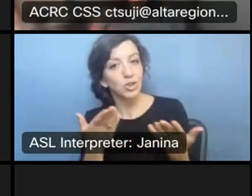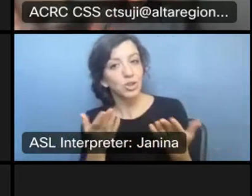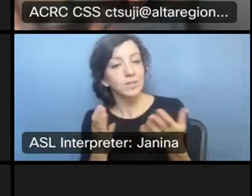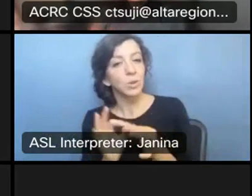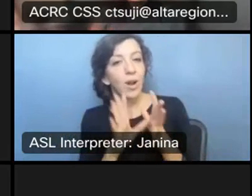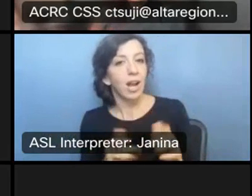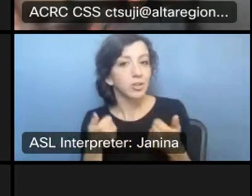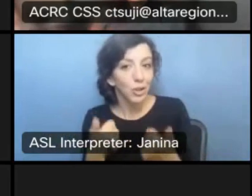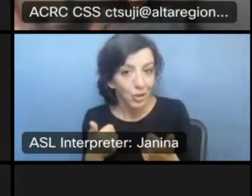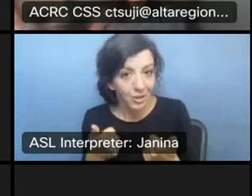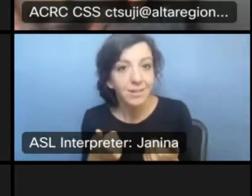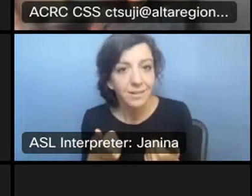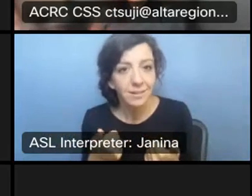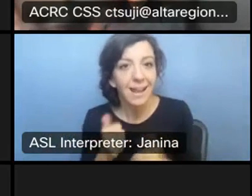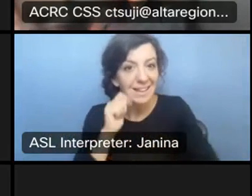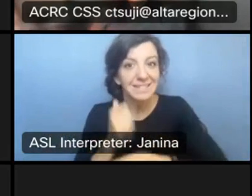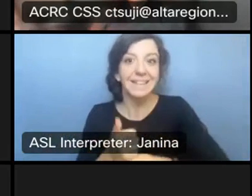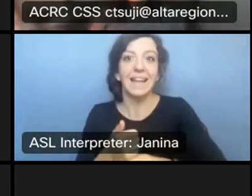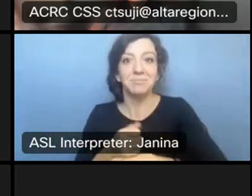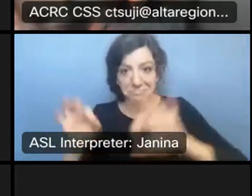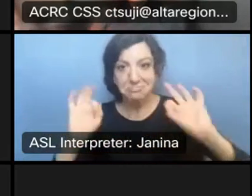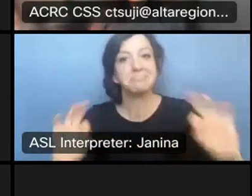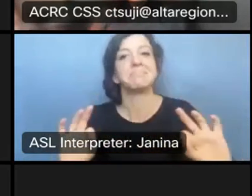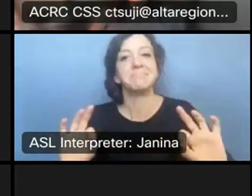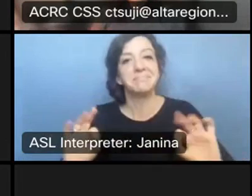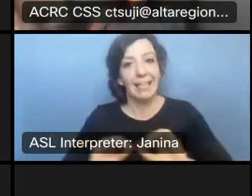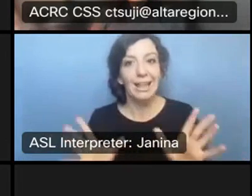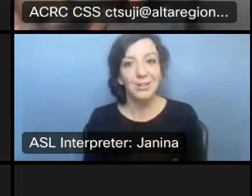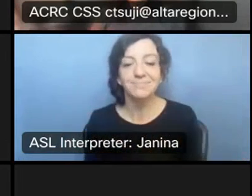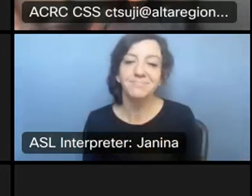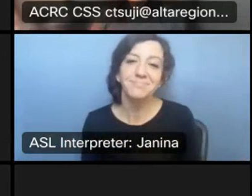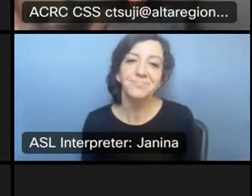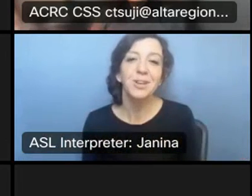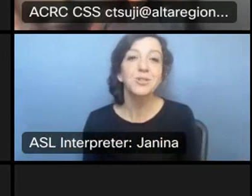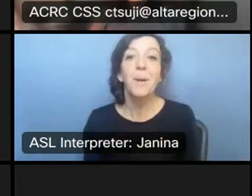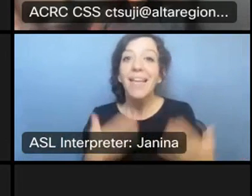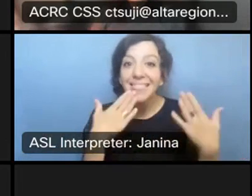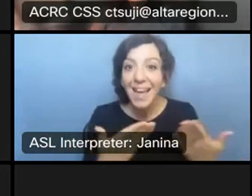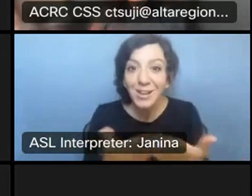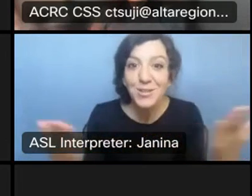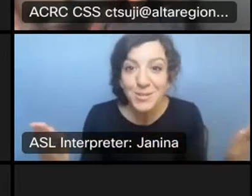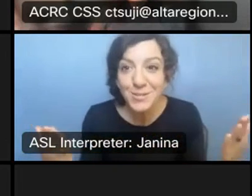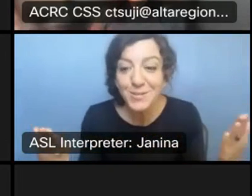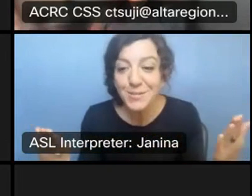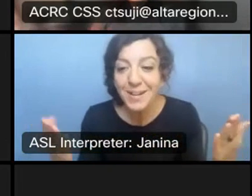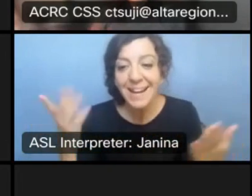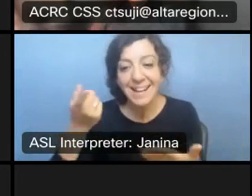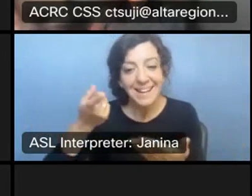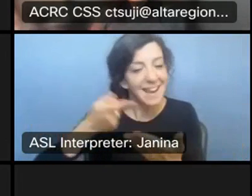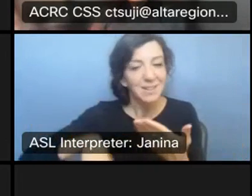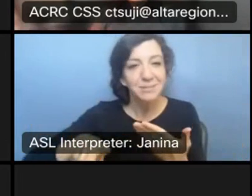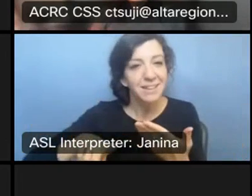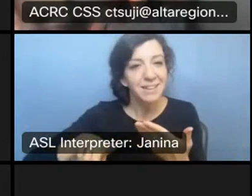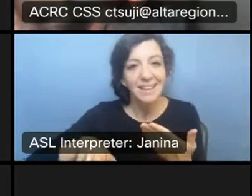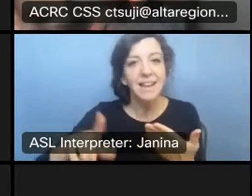supposed to do really really clear. So thanks folks very much. Next week,